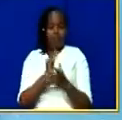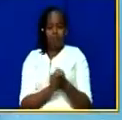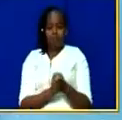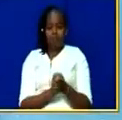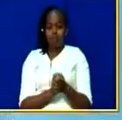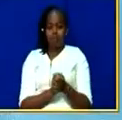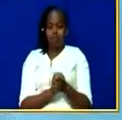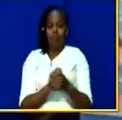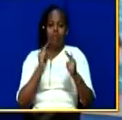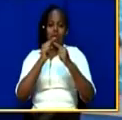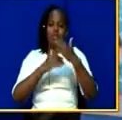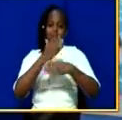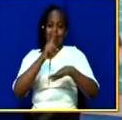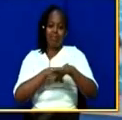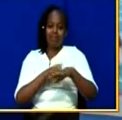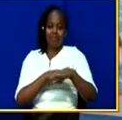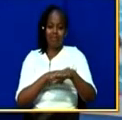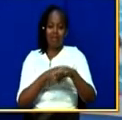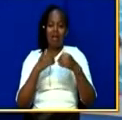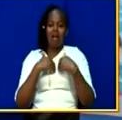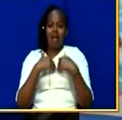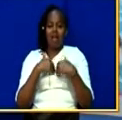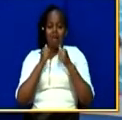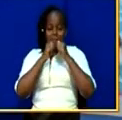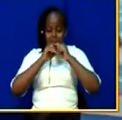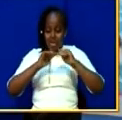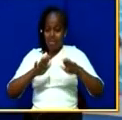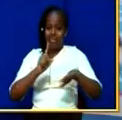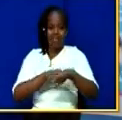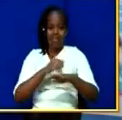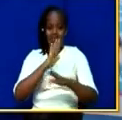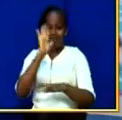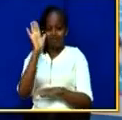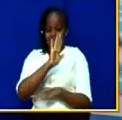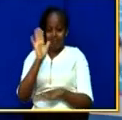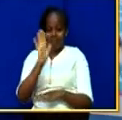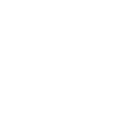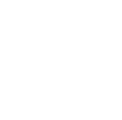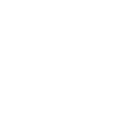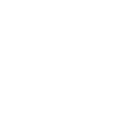Juguna. Until next time, do have yourself a blessed time. See you.